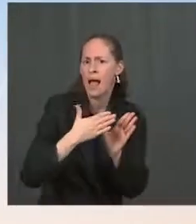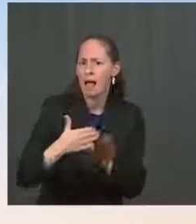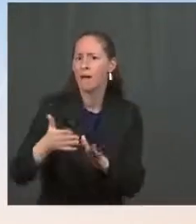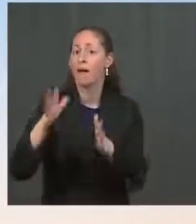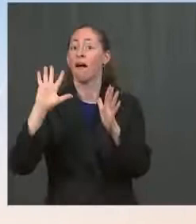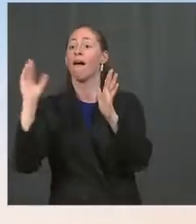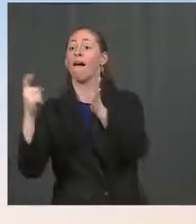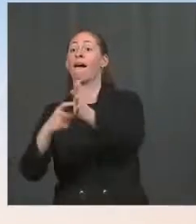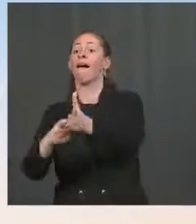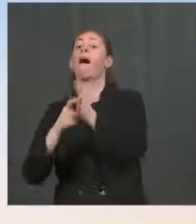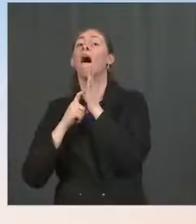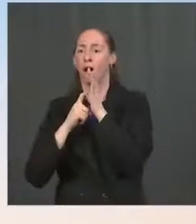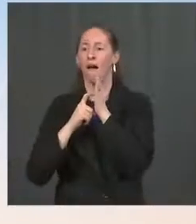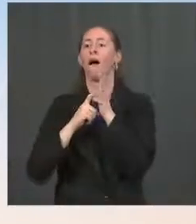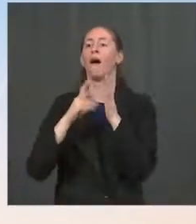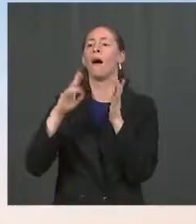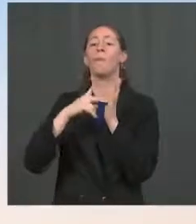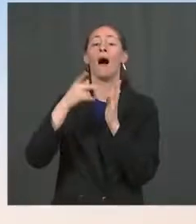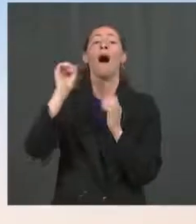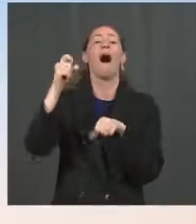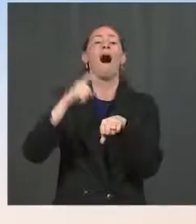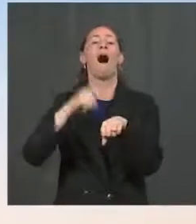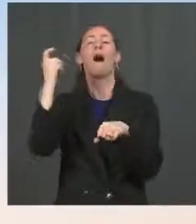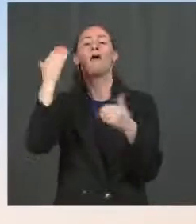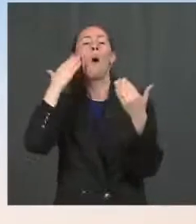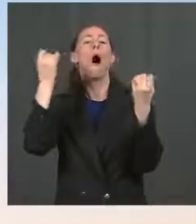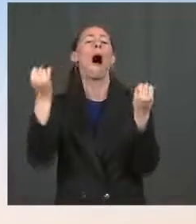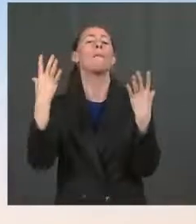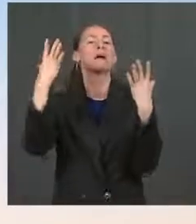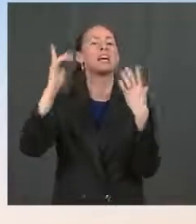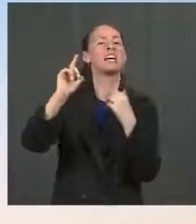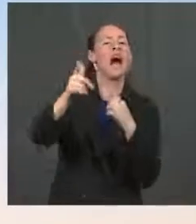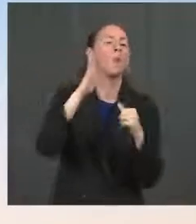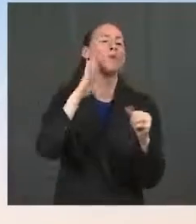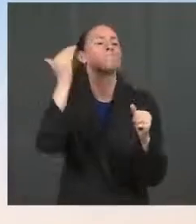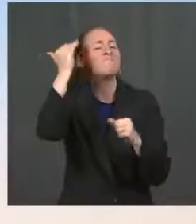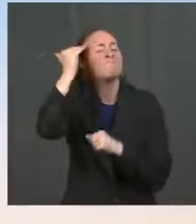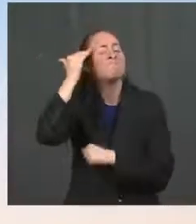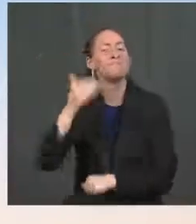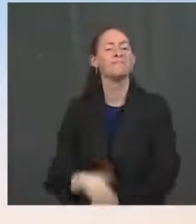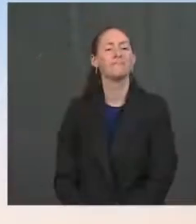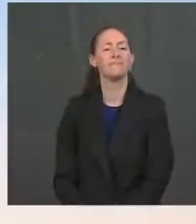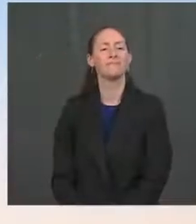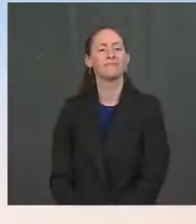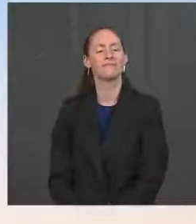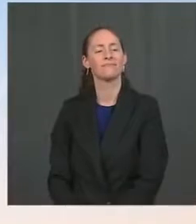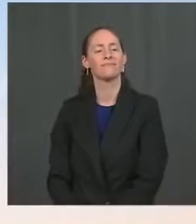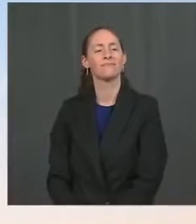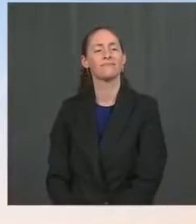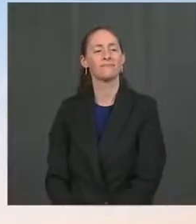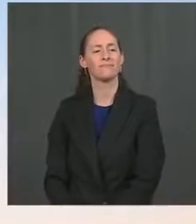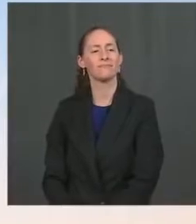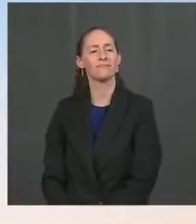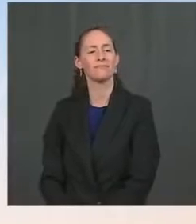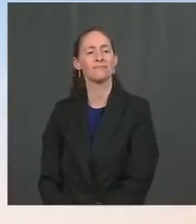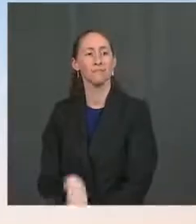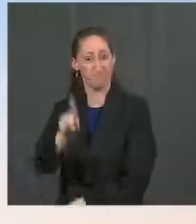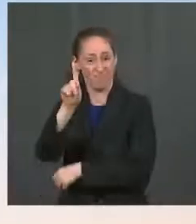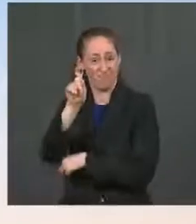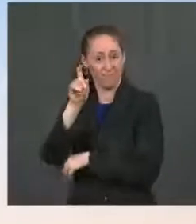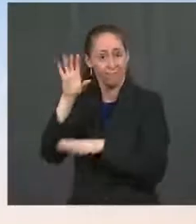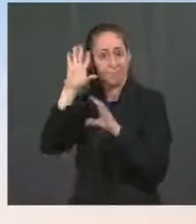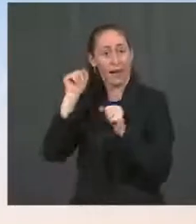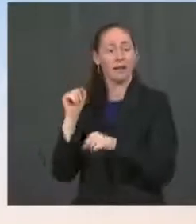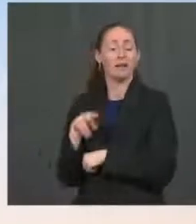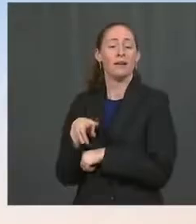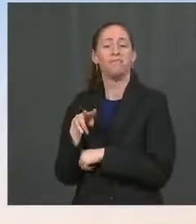vaccination requirements. Where's the frustration level from the president that he's giving yet another speech urging Americans to get vaccinated? He has